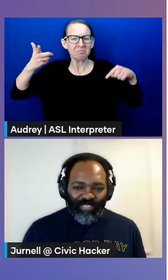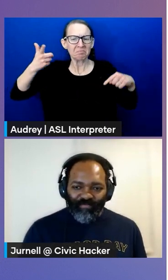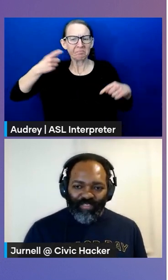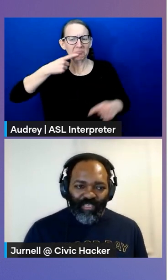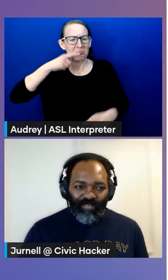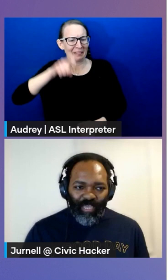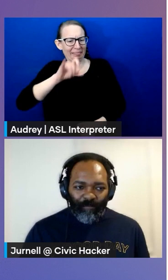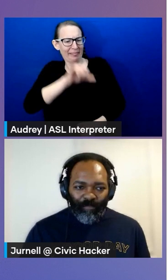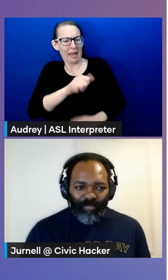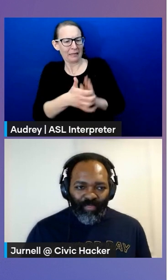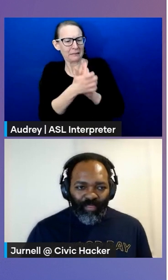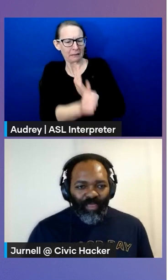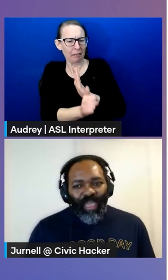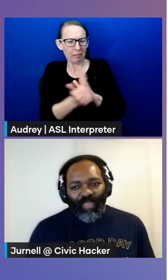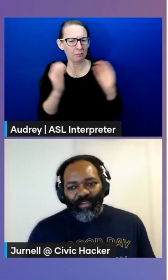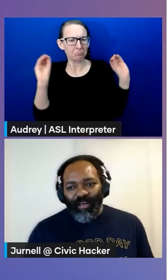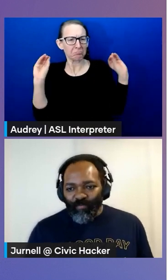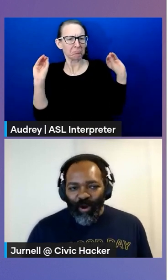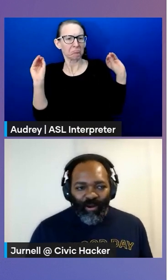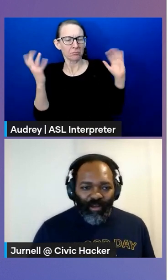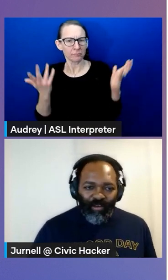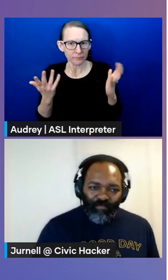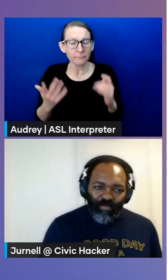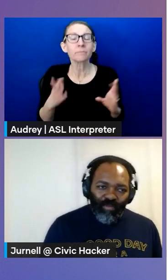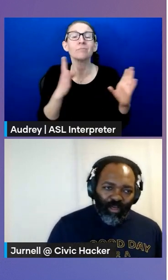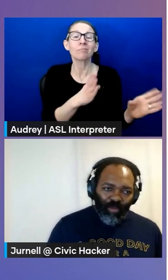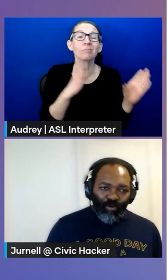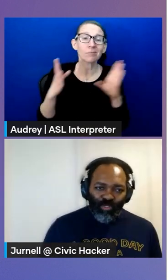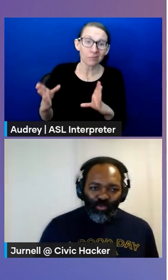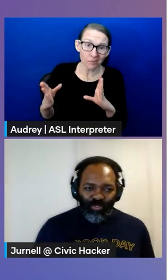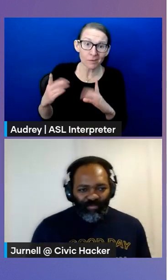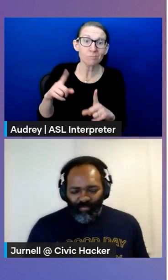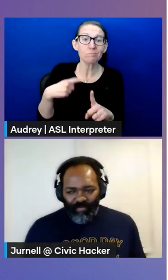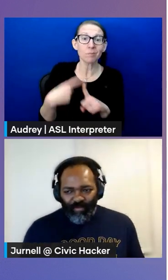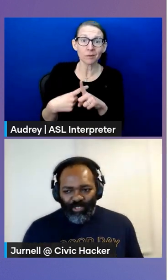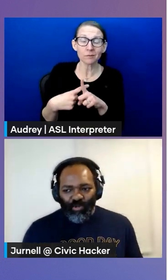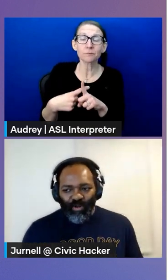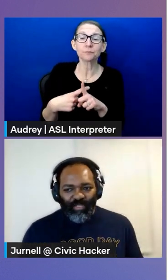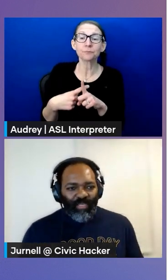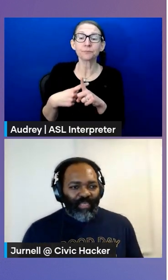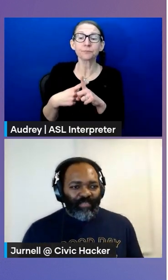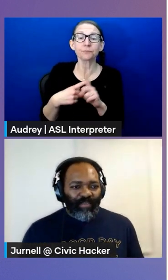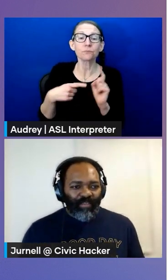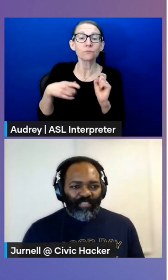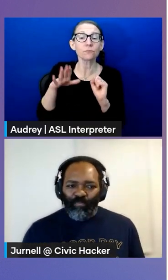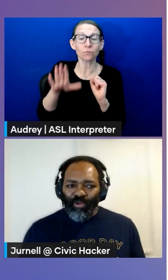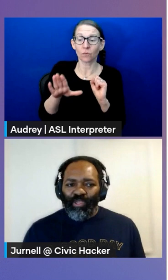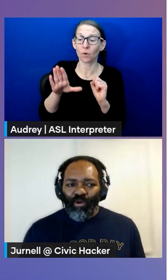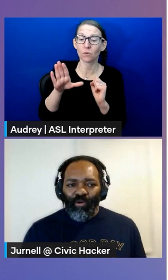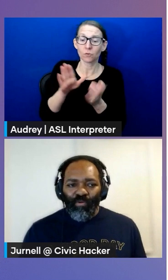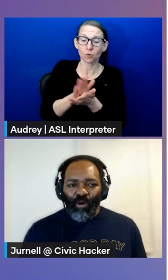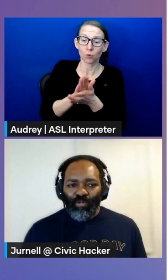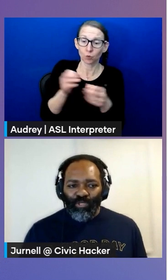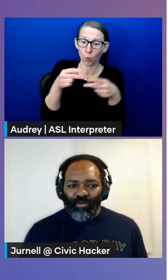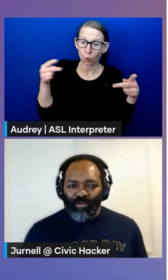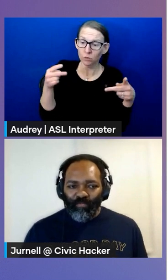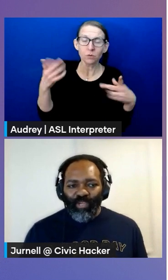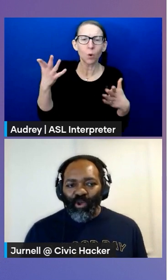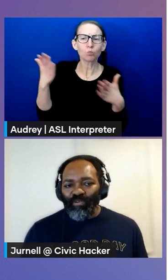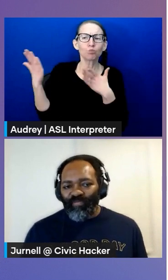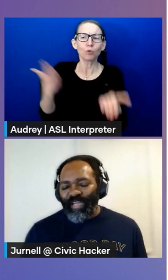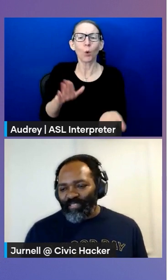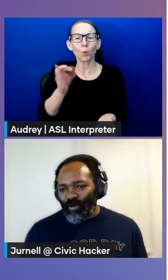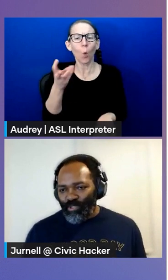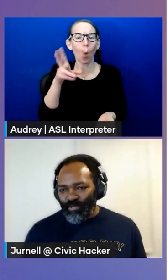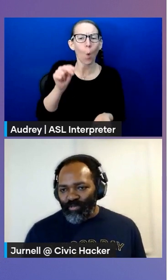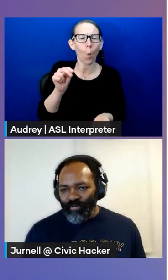with that specific skill set. And then the other part of code schools historically is to bring your own culture, bring